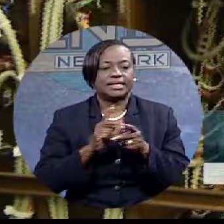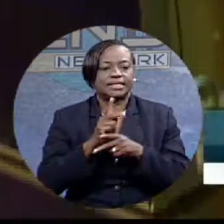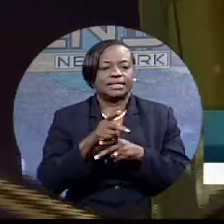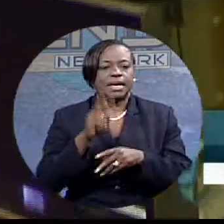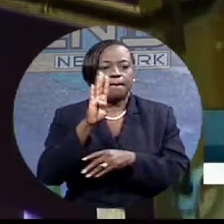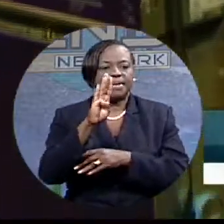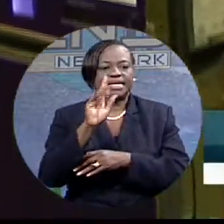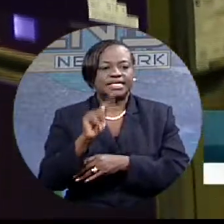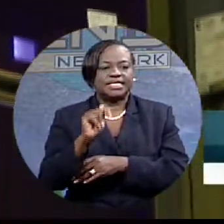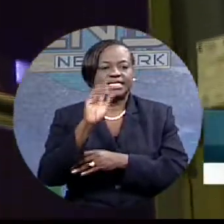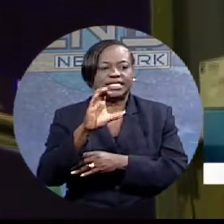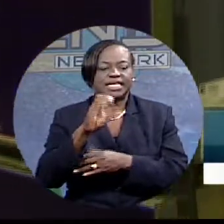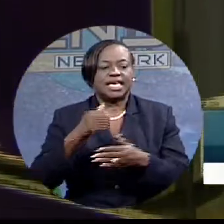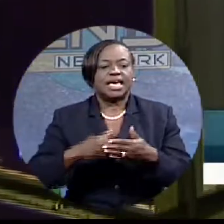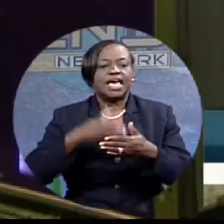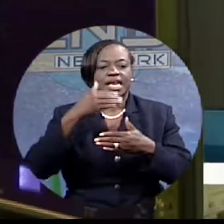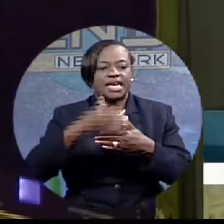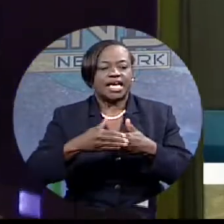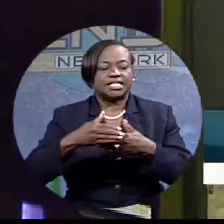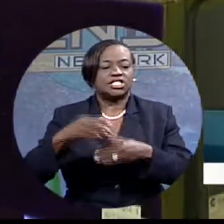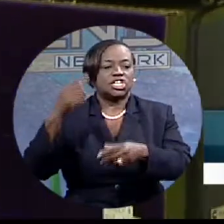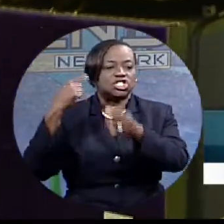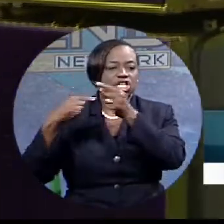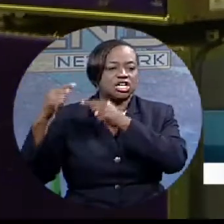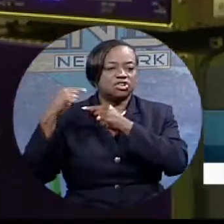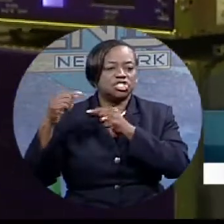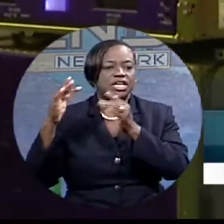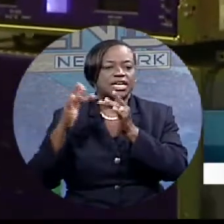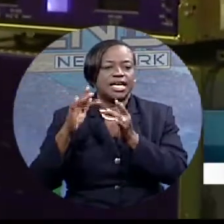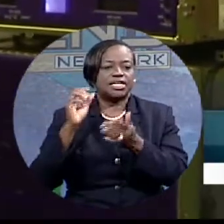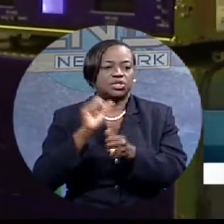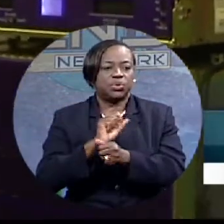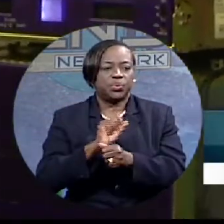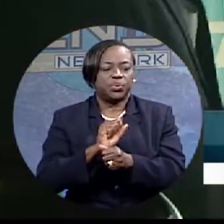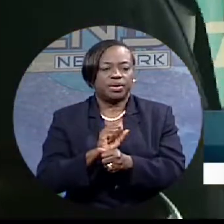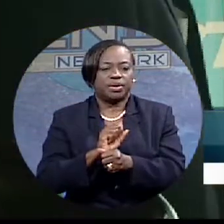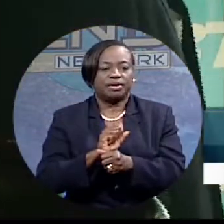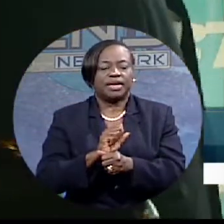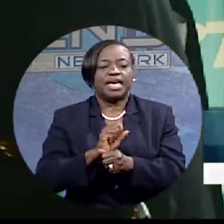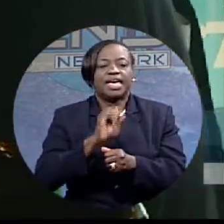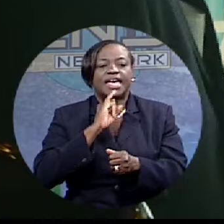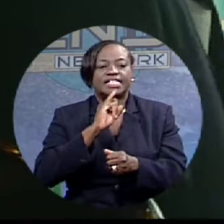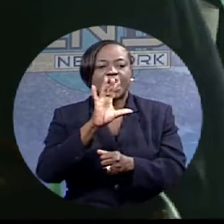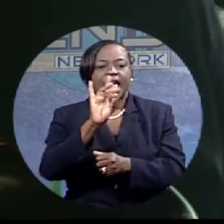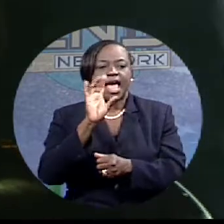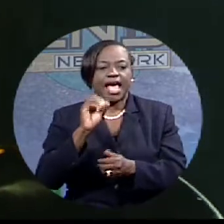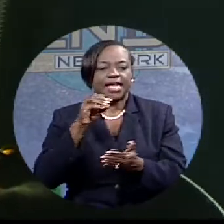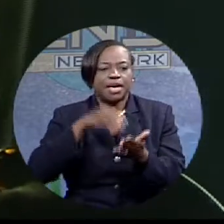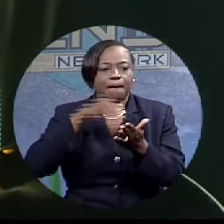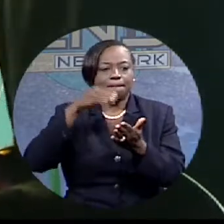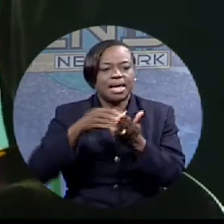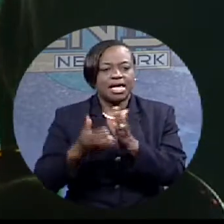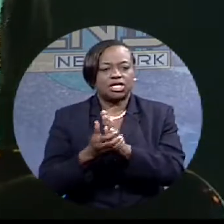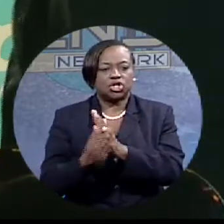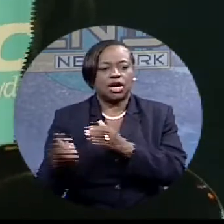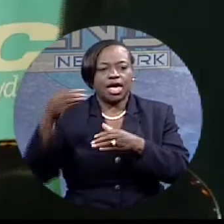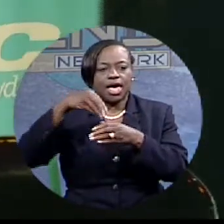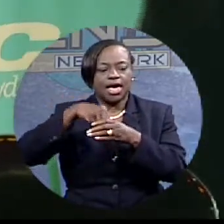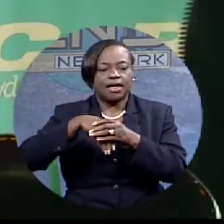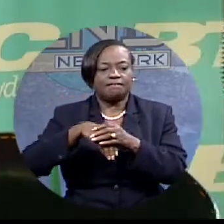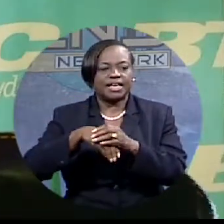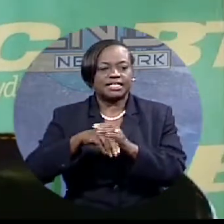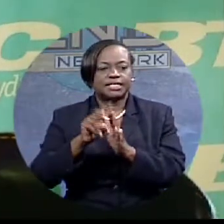BTC's Next Generation Network, or NGN single fiber technology, is an $80 million investment, which represents